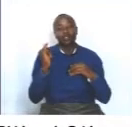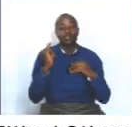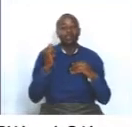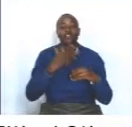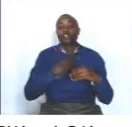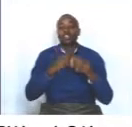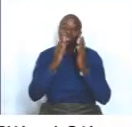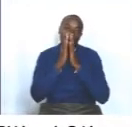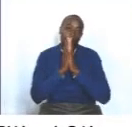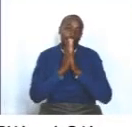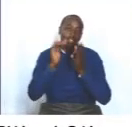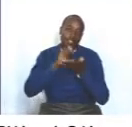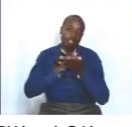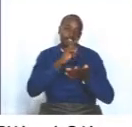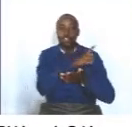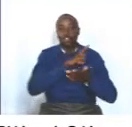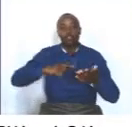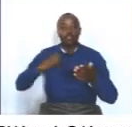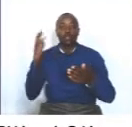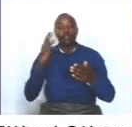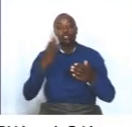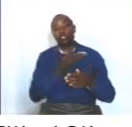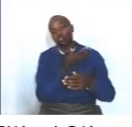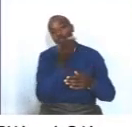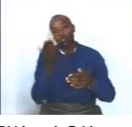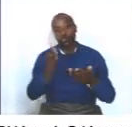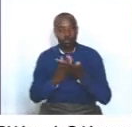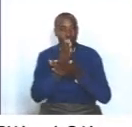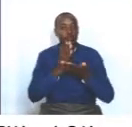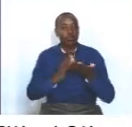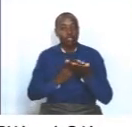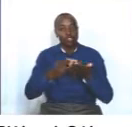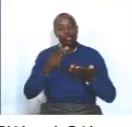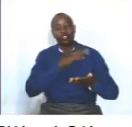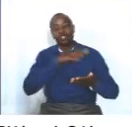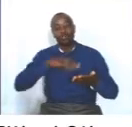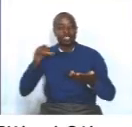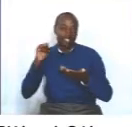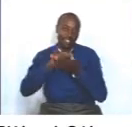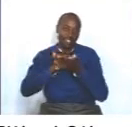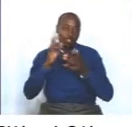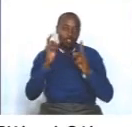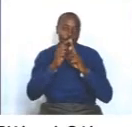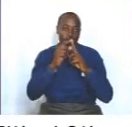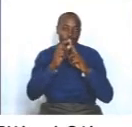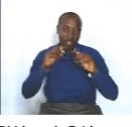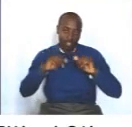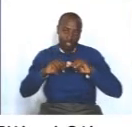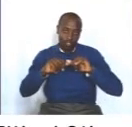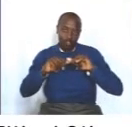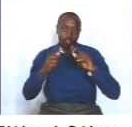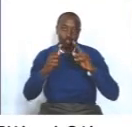And I pray that the Lord will continue to minister to you through the Holy Spirit so that the word can continue